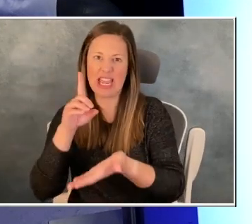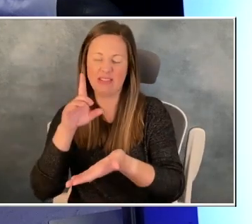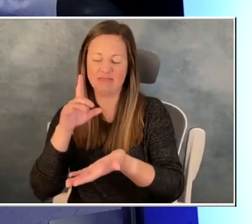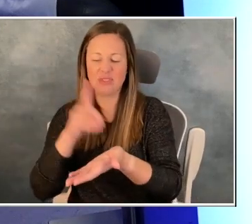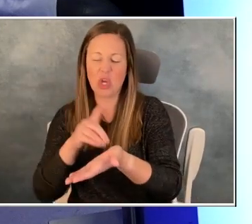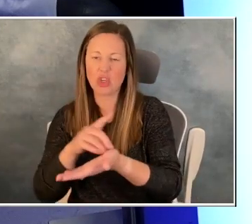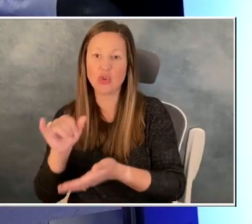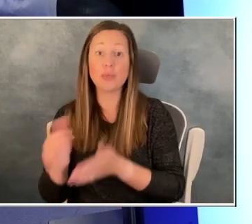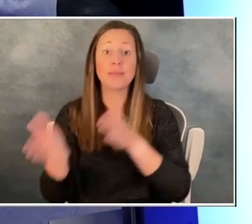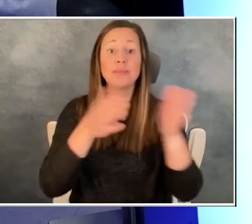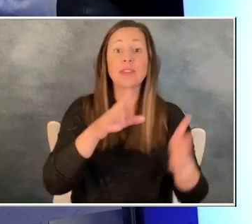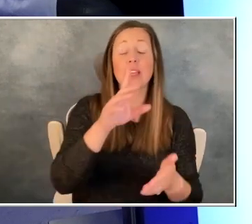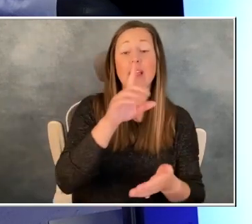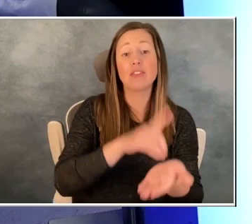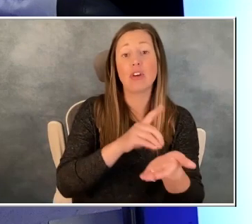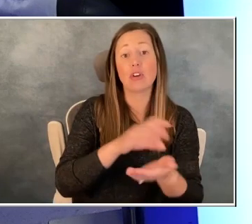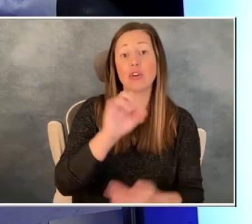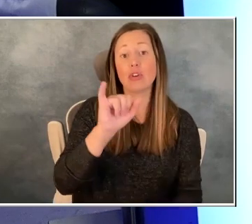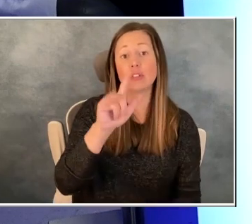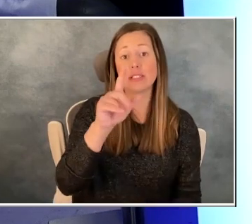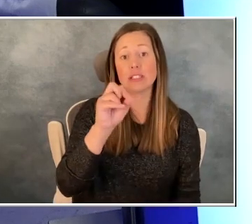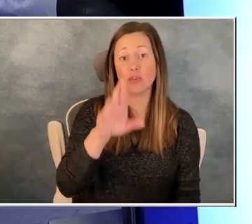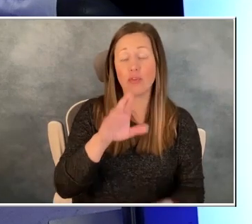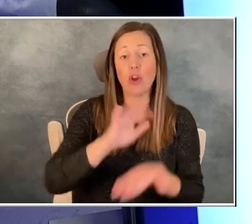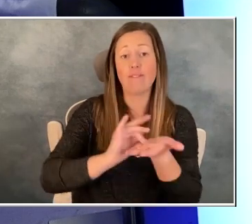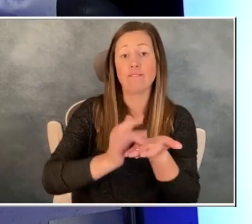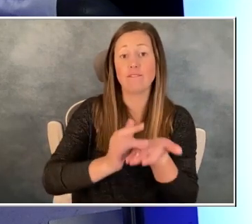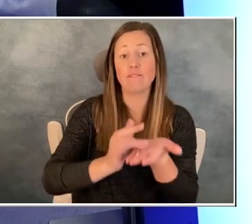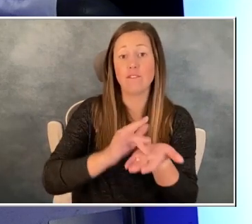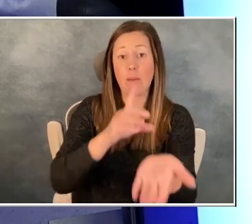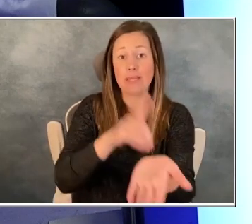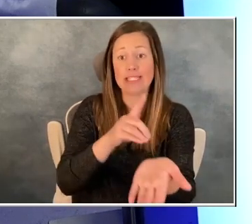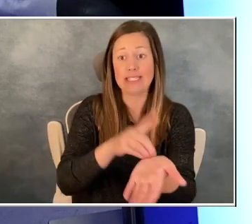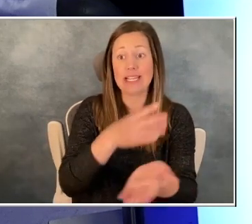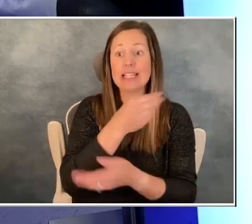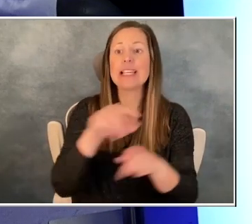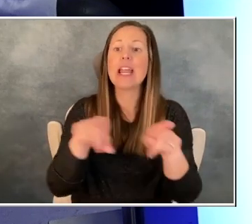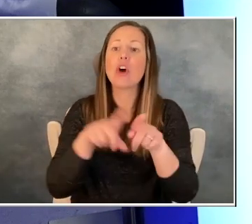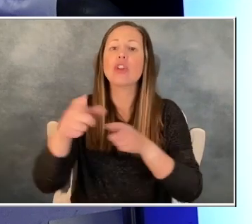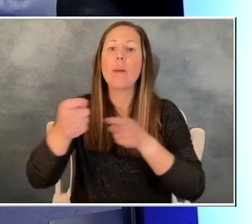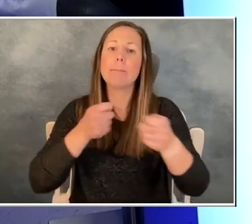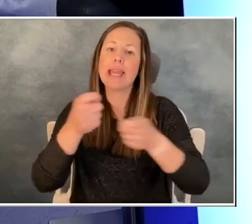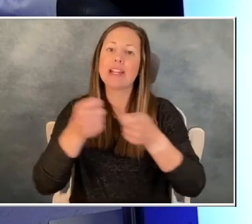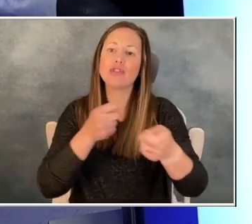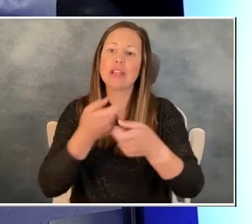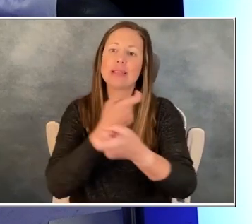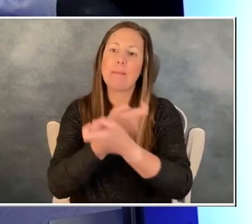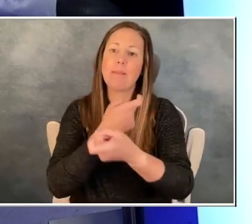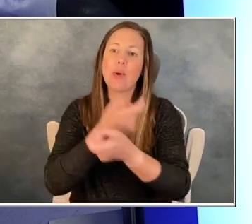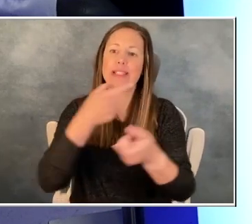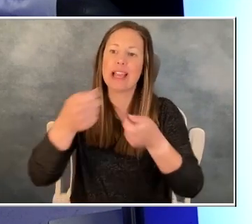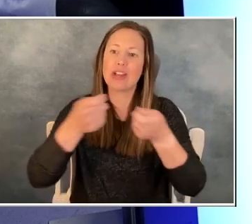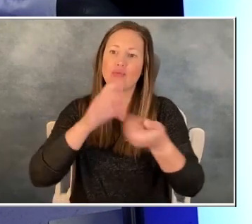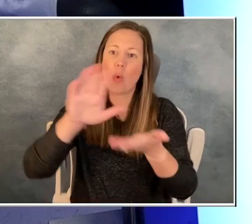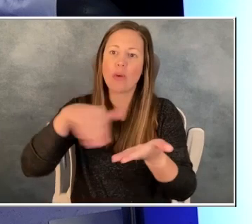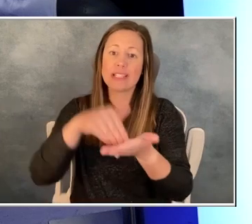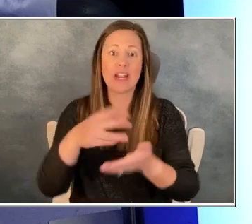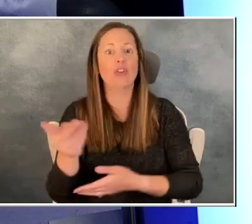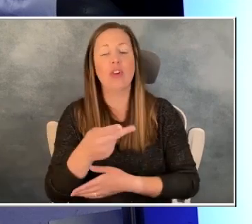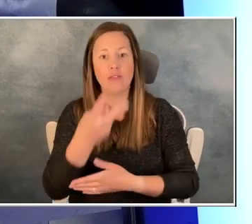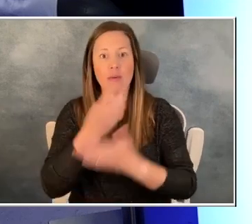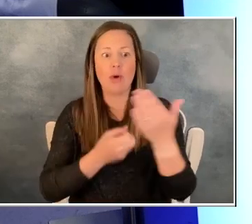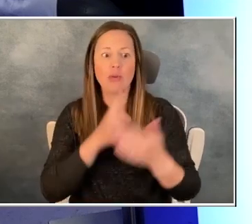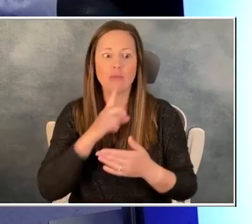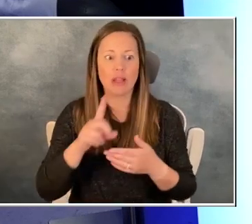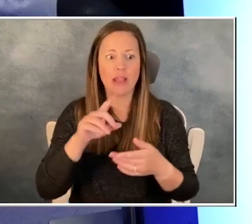the managing director of the Kansas Poison Control Center. You both have very good and long credentials. Thank you for taking the time out of your busy